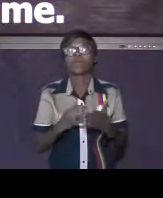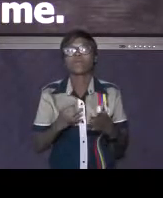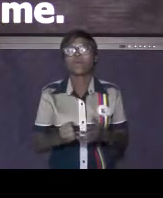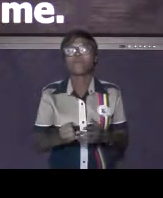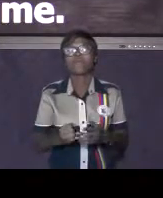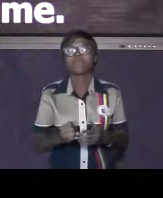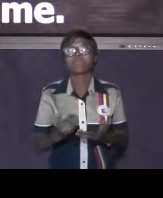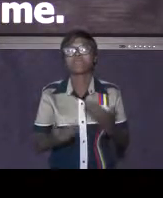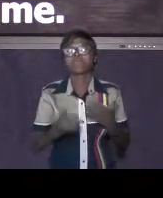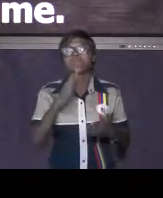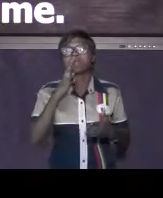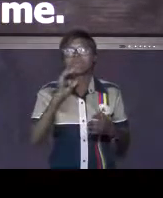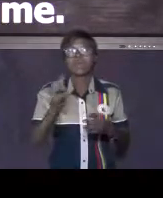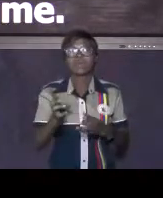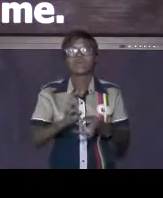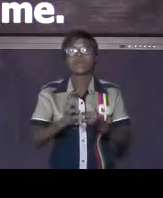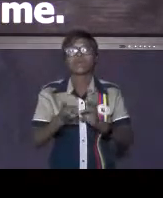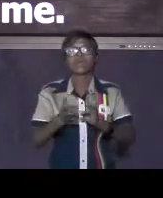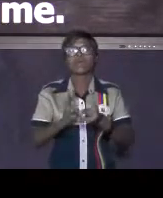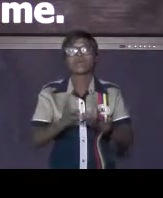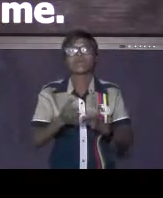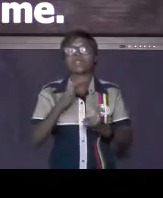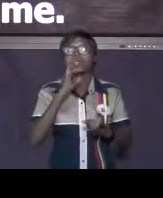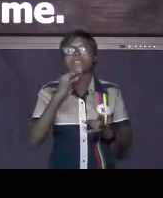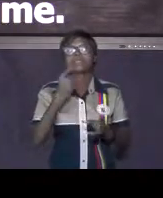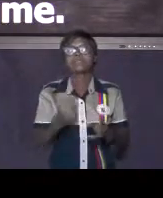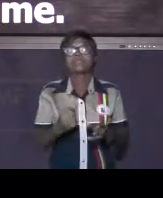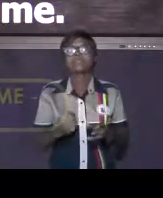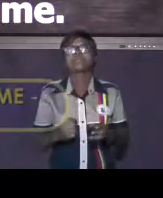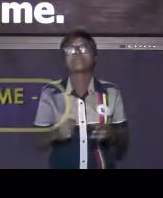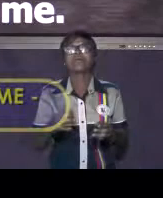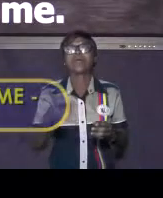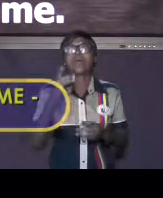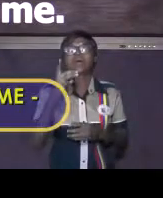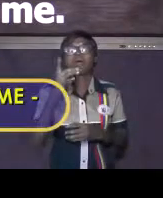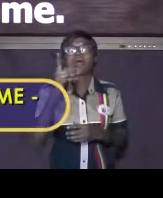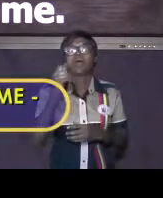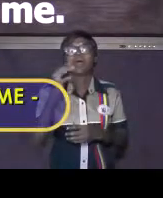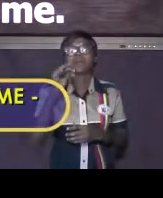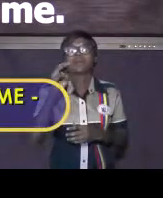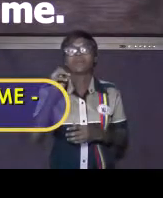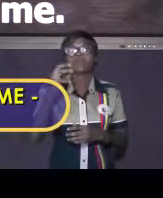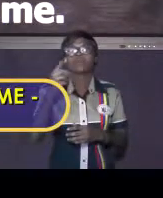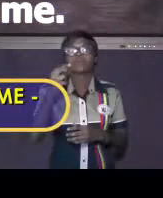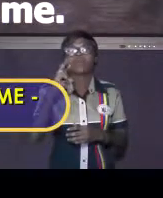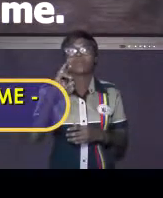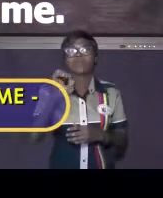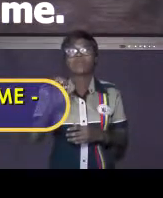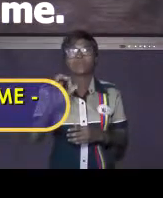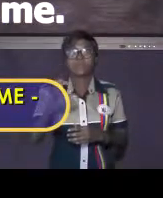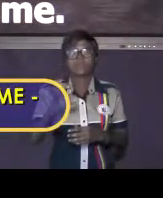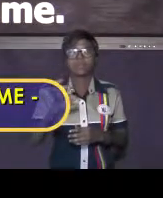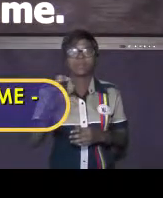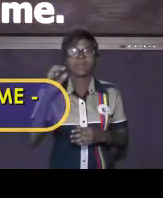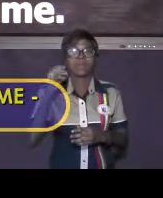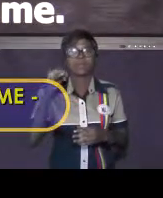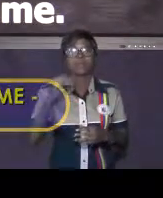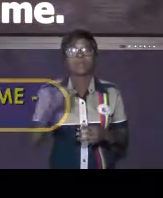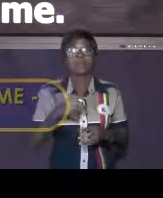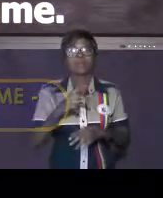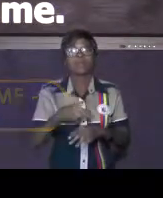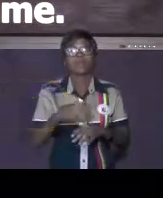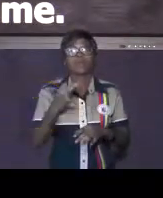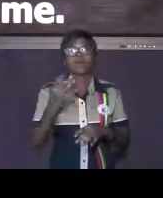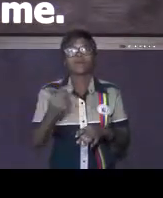told that weather is the atmospheric condition of a place for a short period of time.